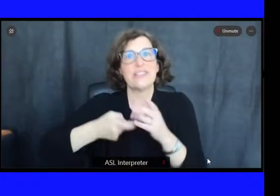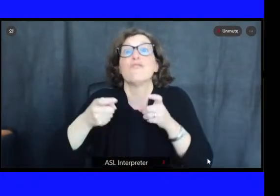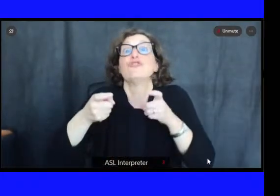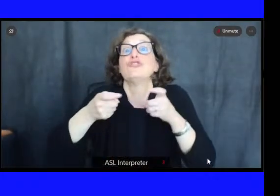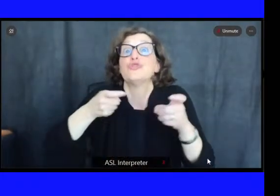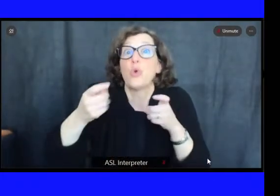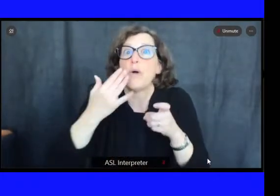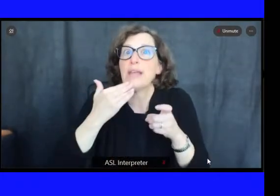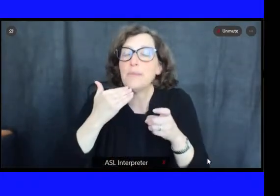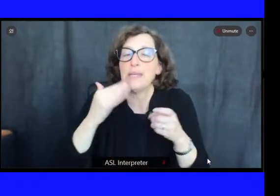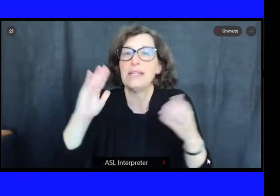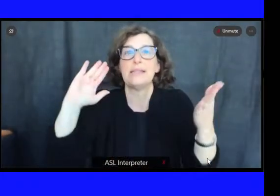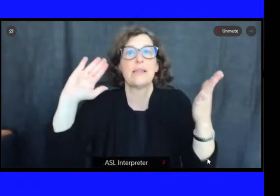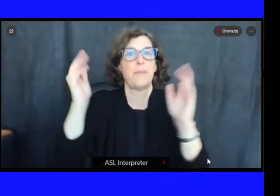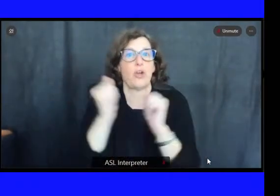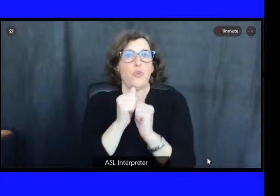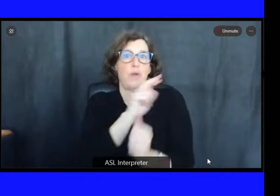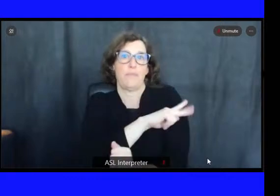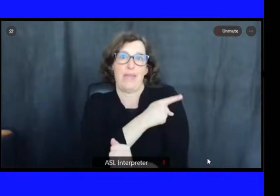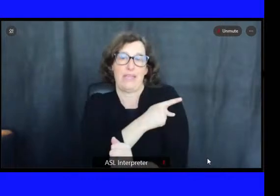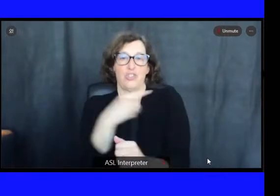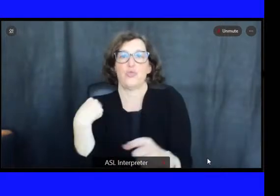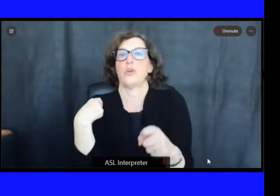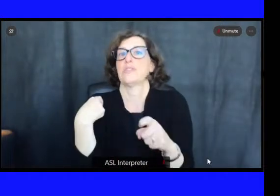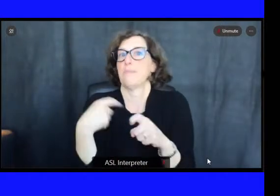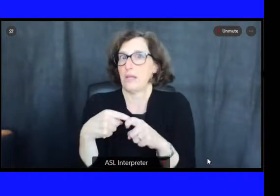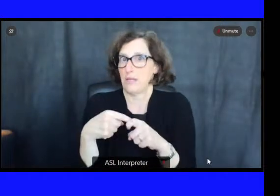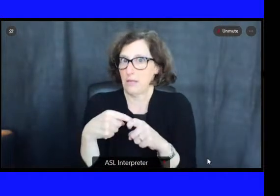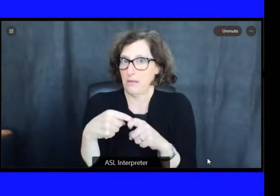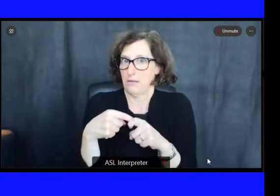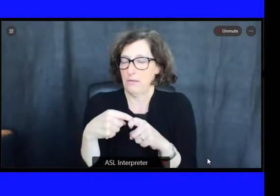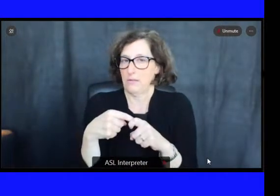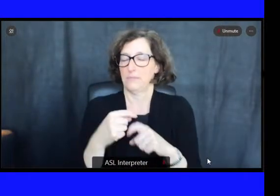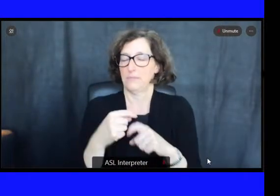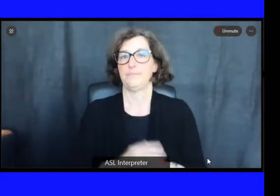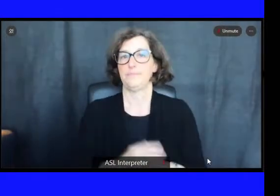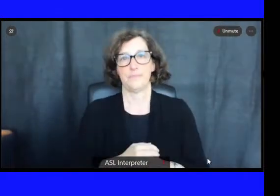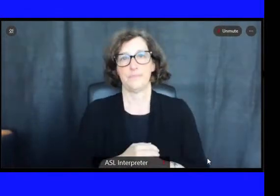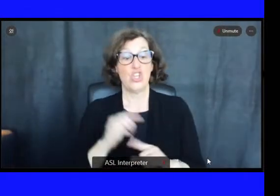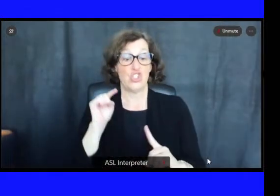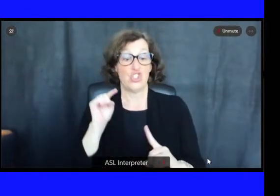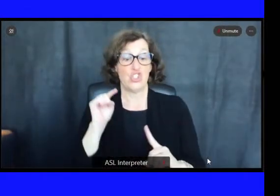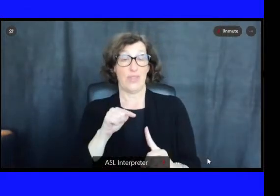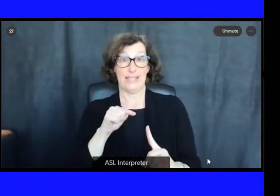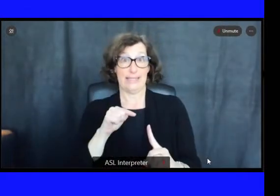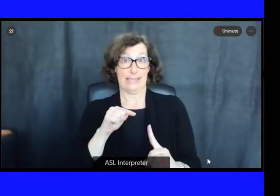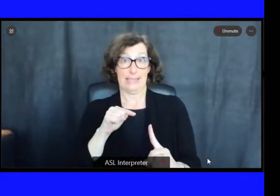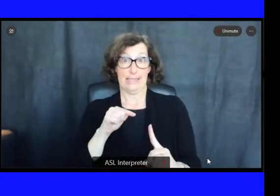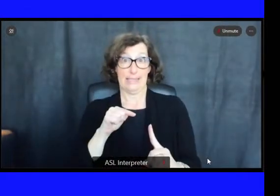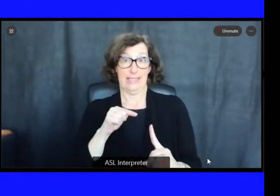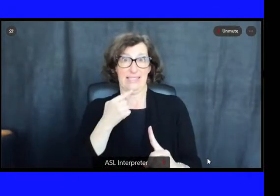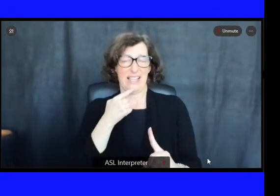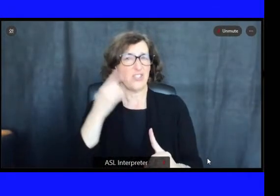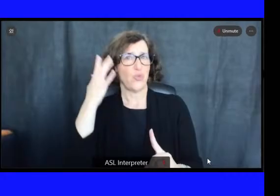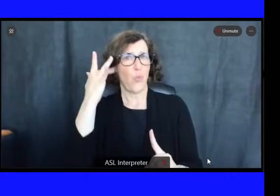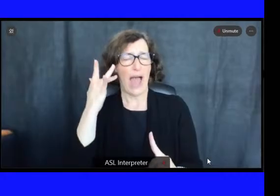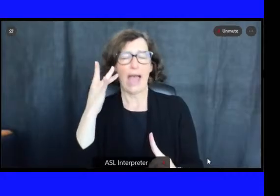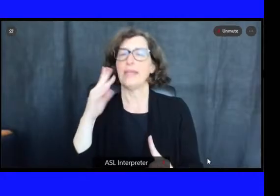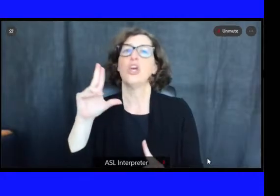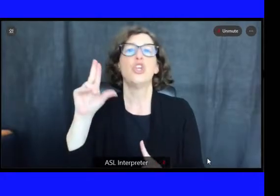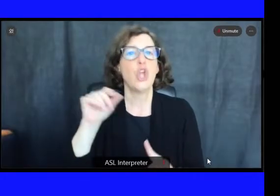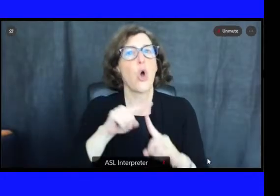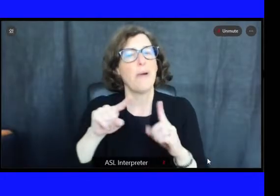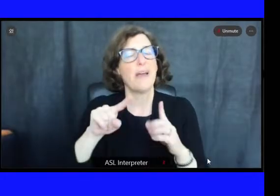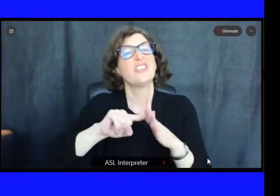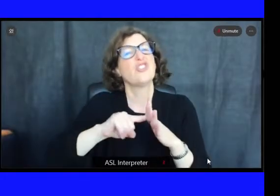to 44, have lower rates of control of their diabetes when you compare to an older population,